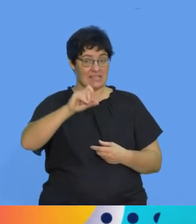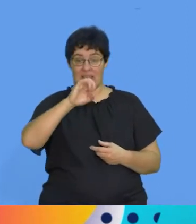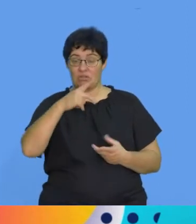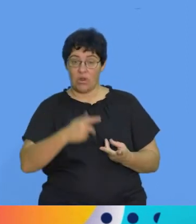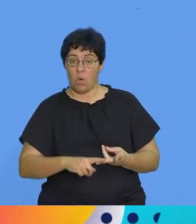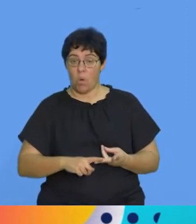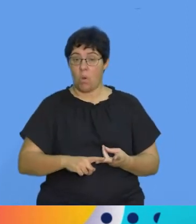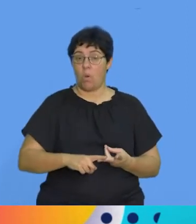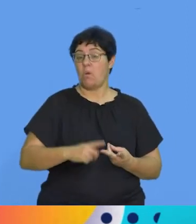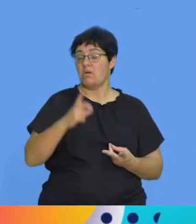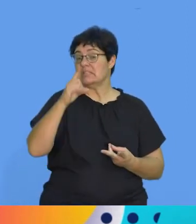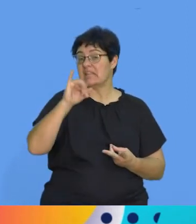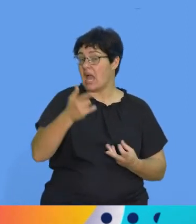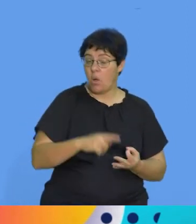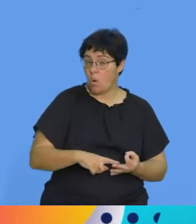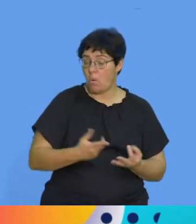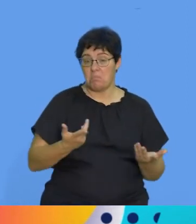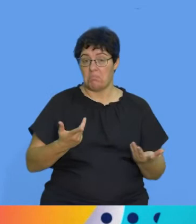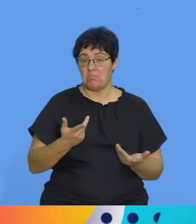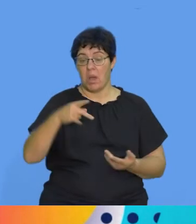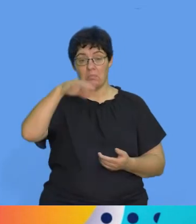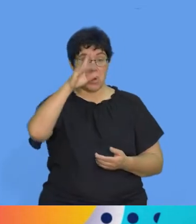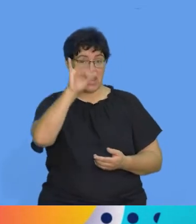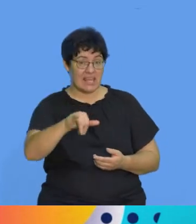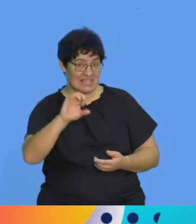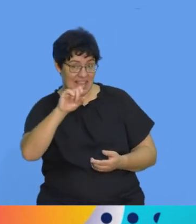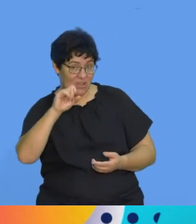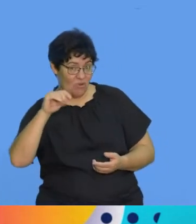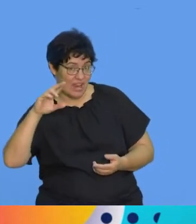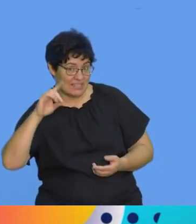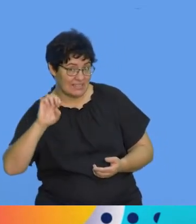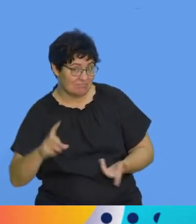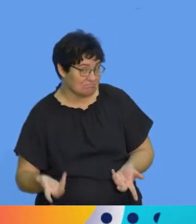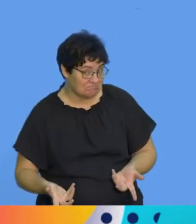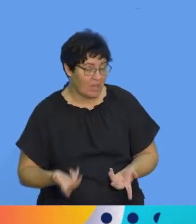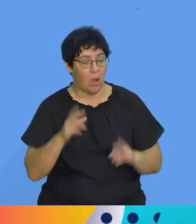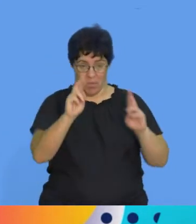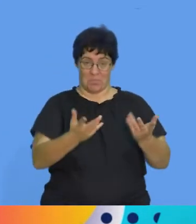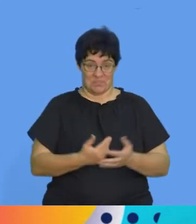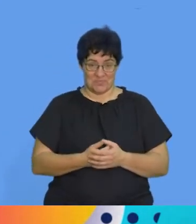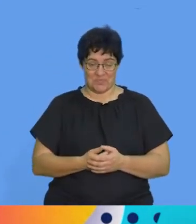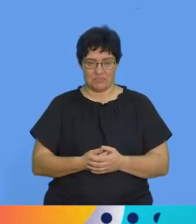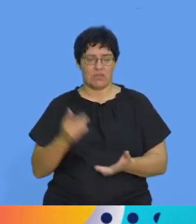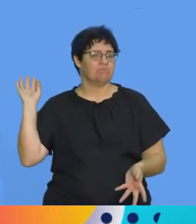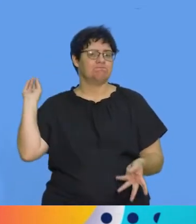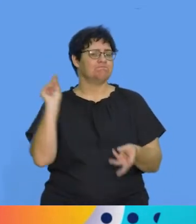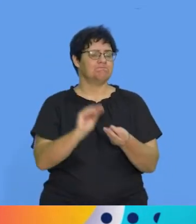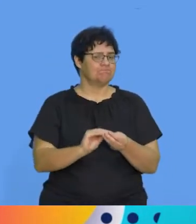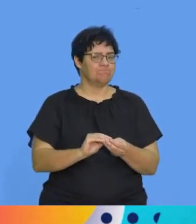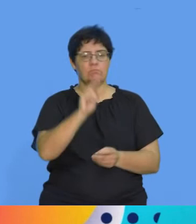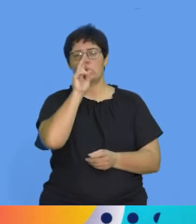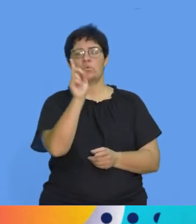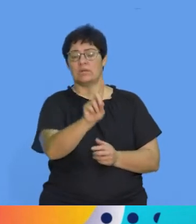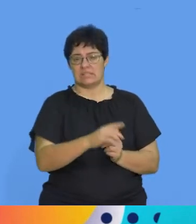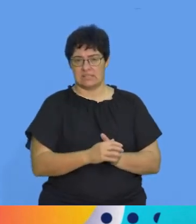or a monosaccharide to eat during your break? I hope so. Okay, what have we done so far? Just a quick recap. We're looking